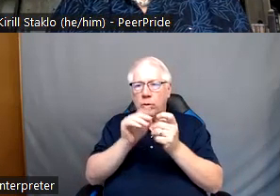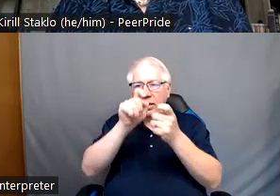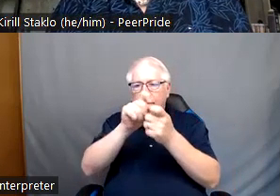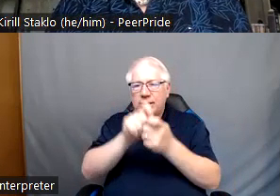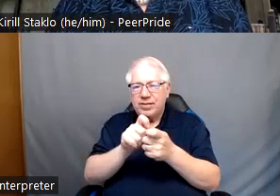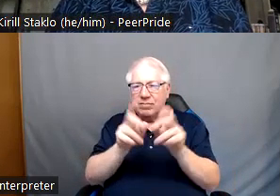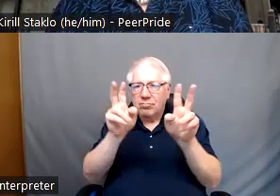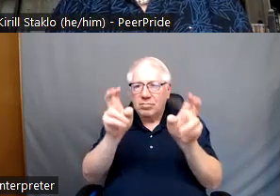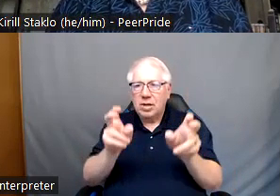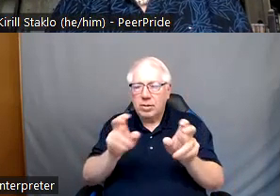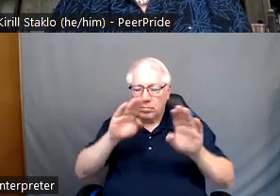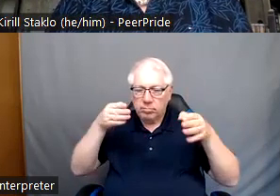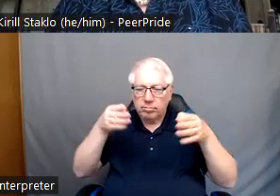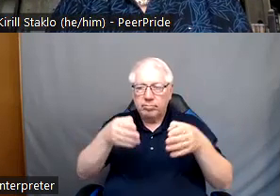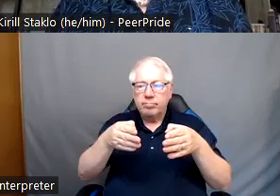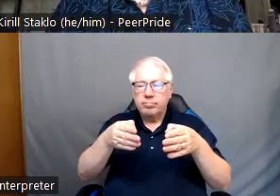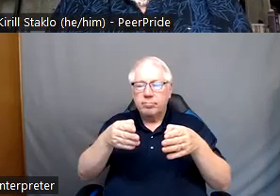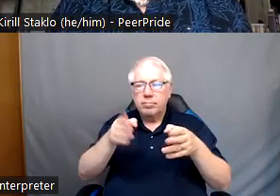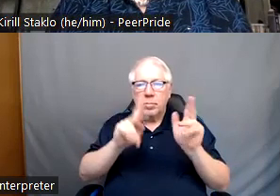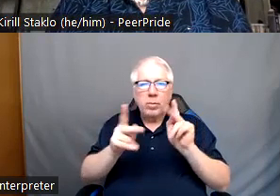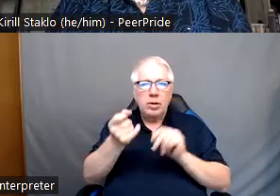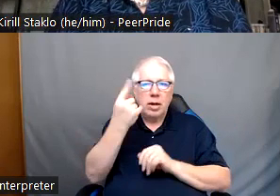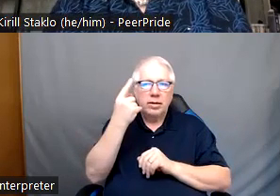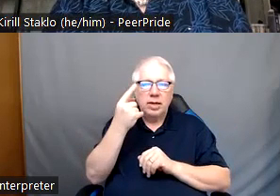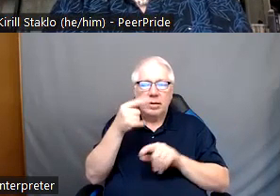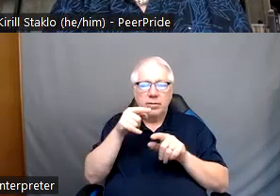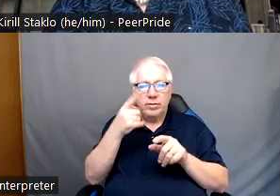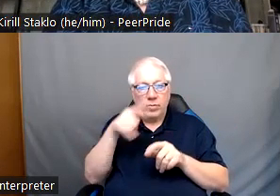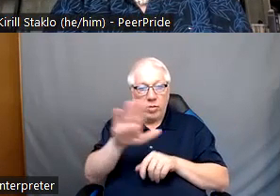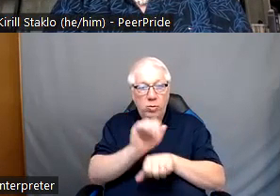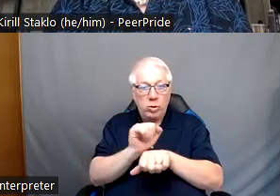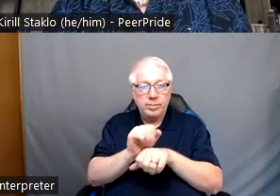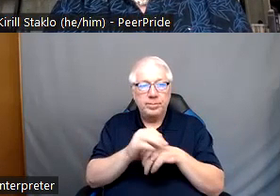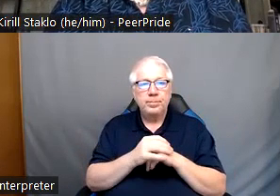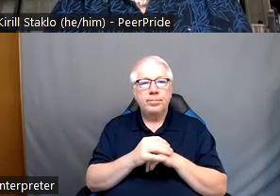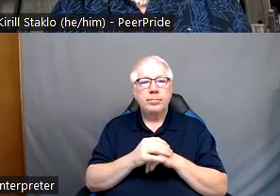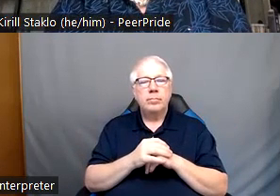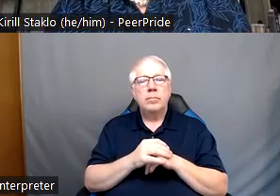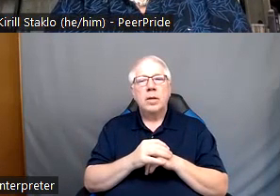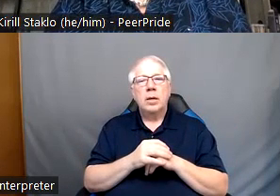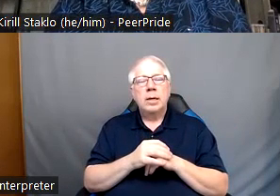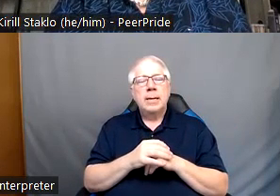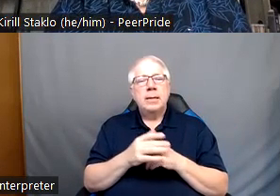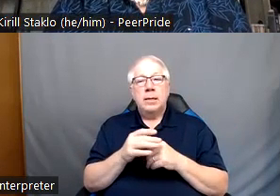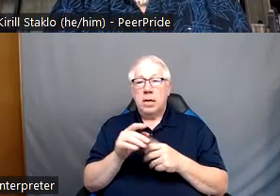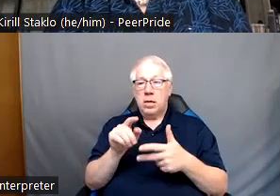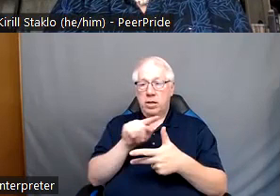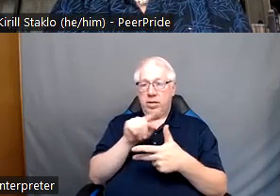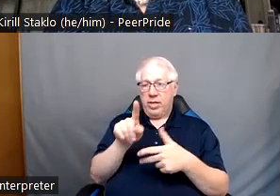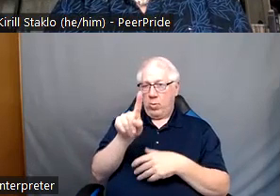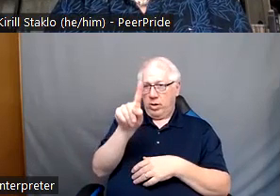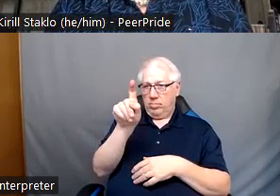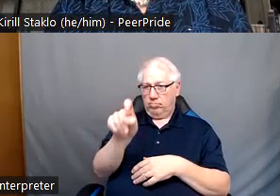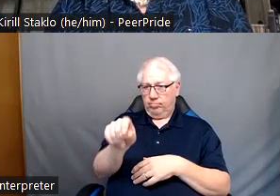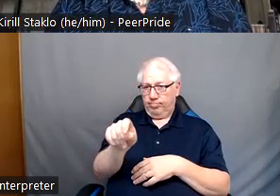topics that folks can understand in their work. But I wanted to ask all three of you, and feel free